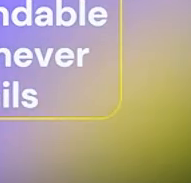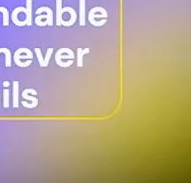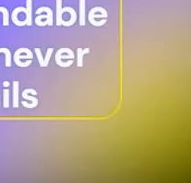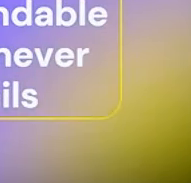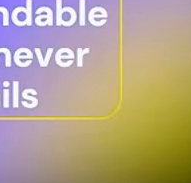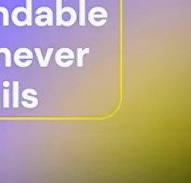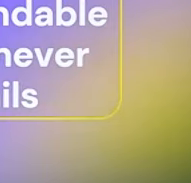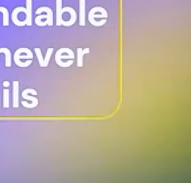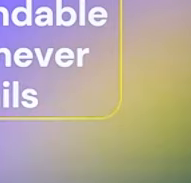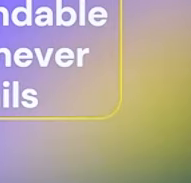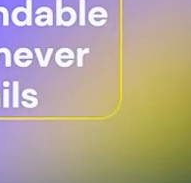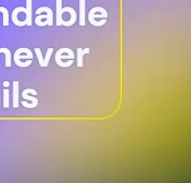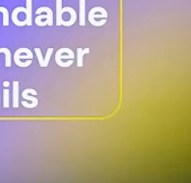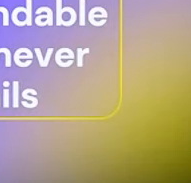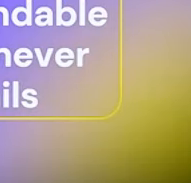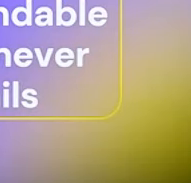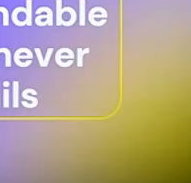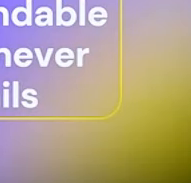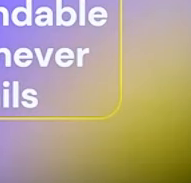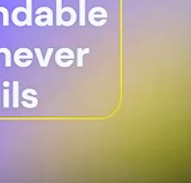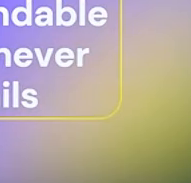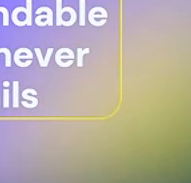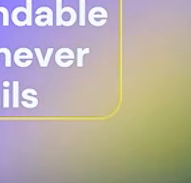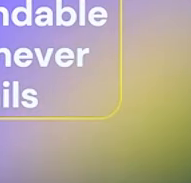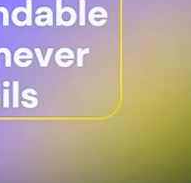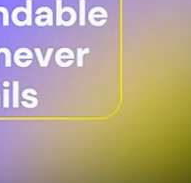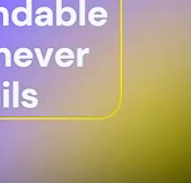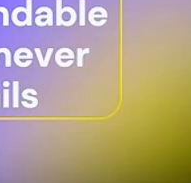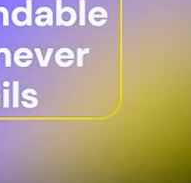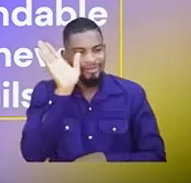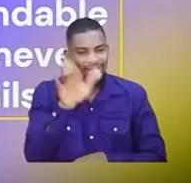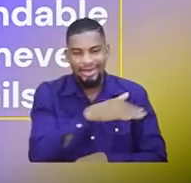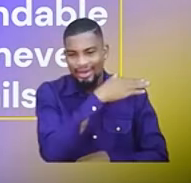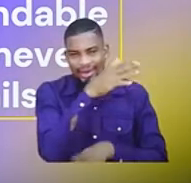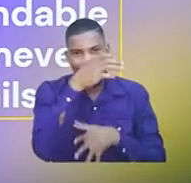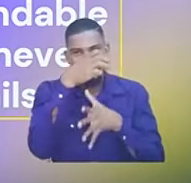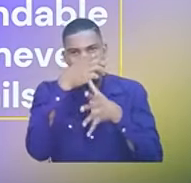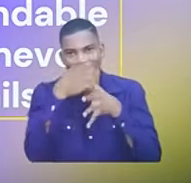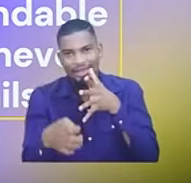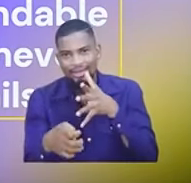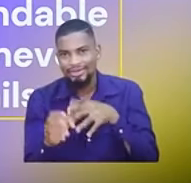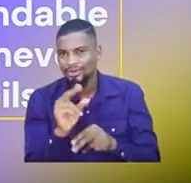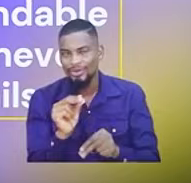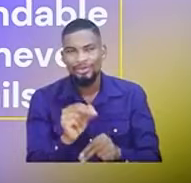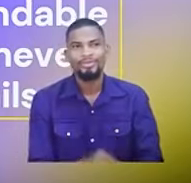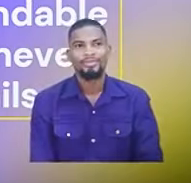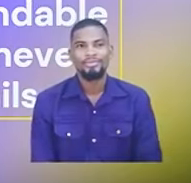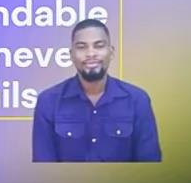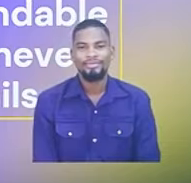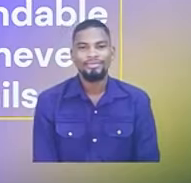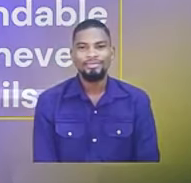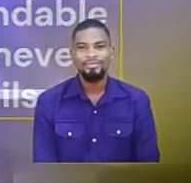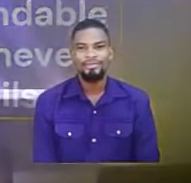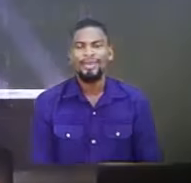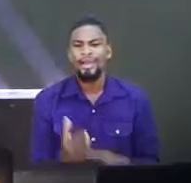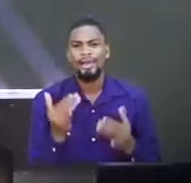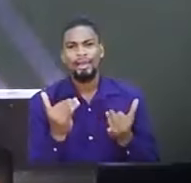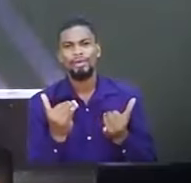cannot quench love. Love is dependable. Let us look at the resultant